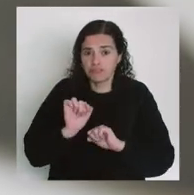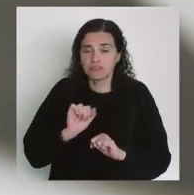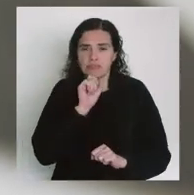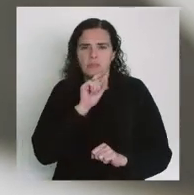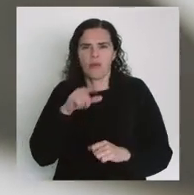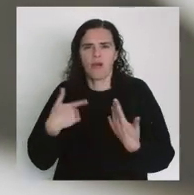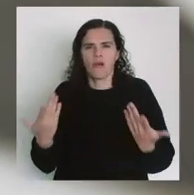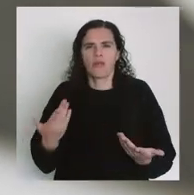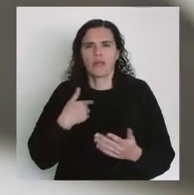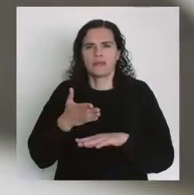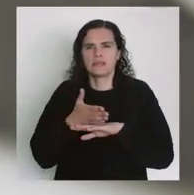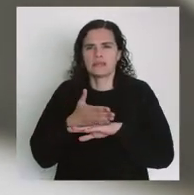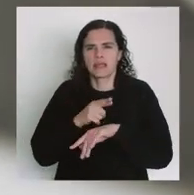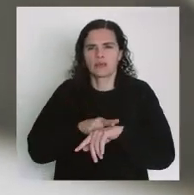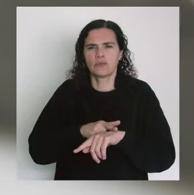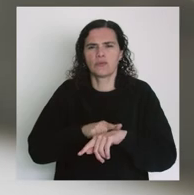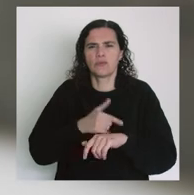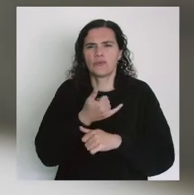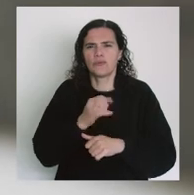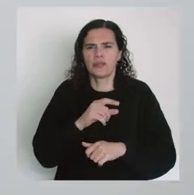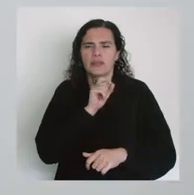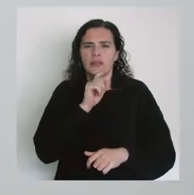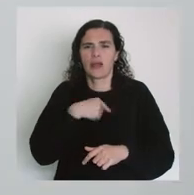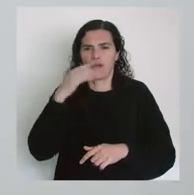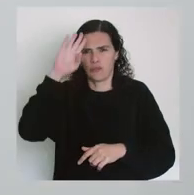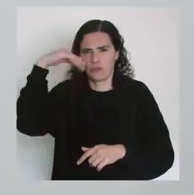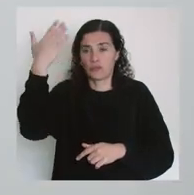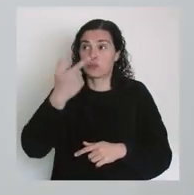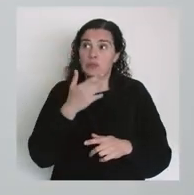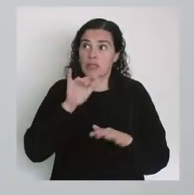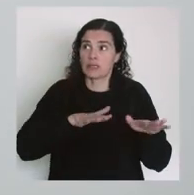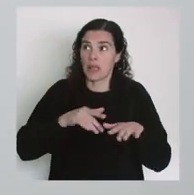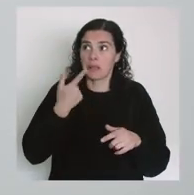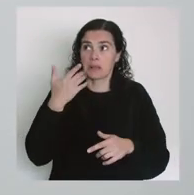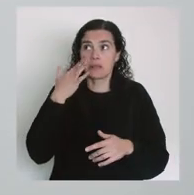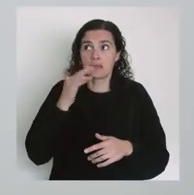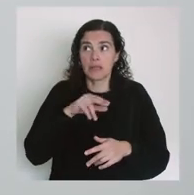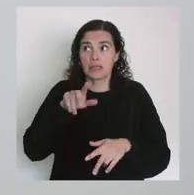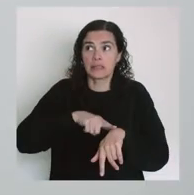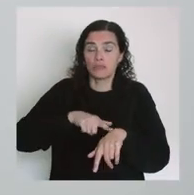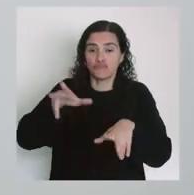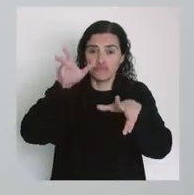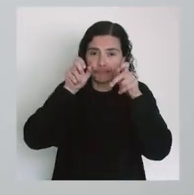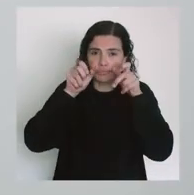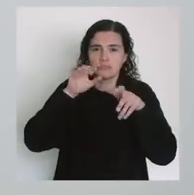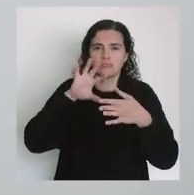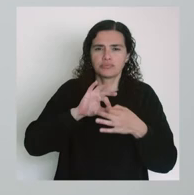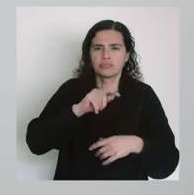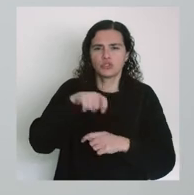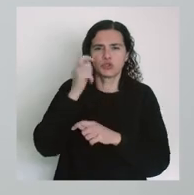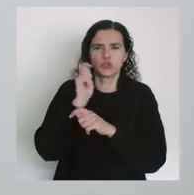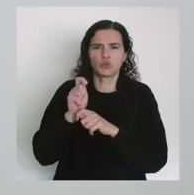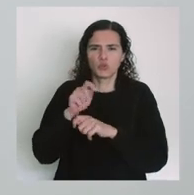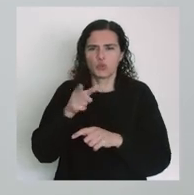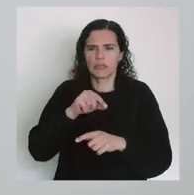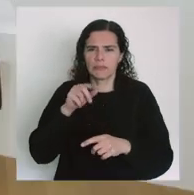be some early 20th century, the futurist in Italy were trying to capture time through sculpture